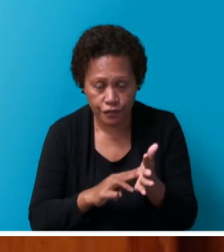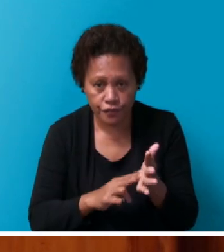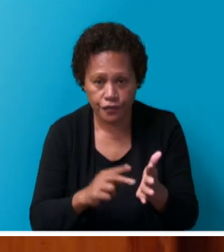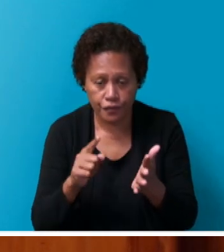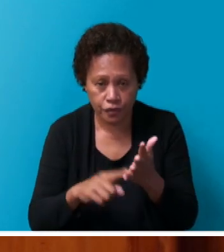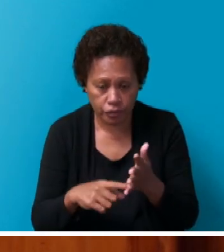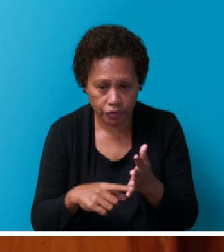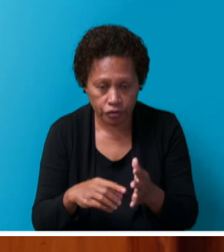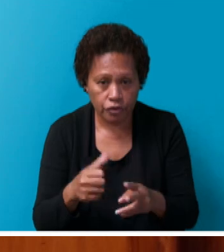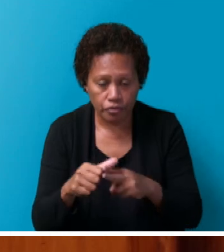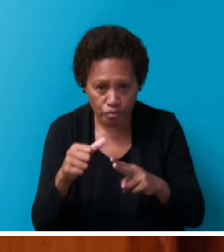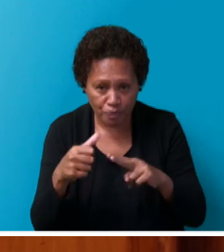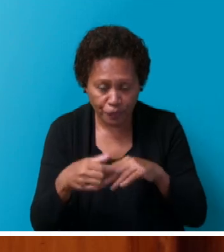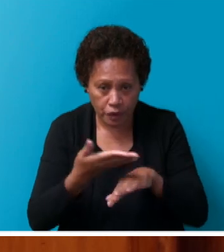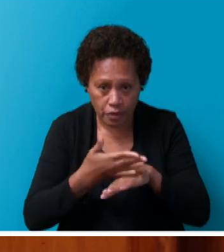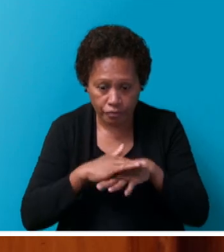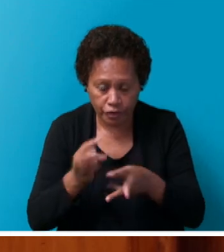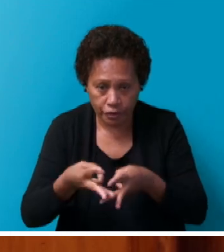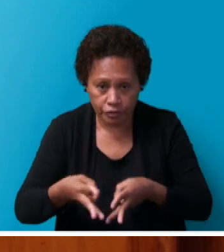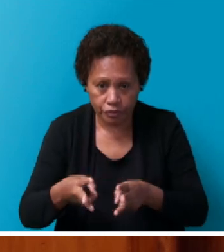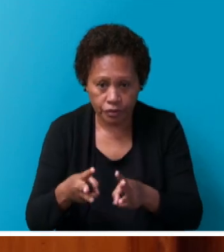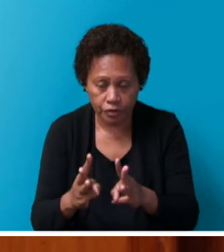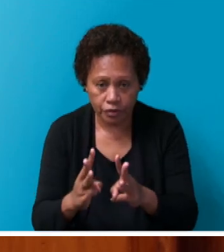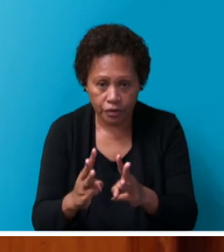Niue International Fellowship family in Langalebu.